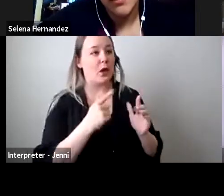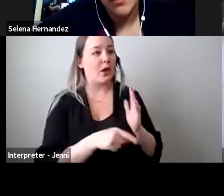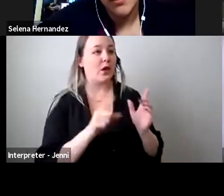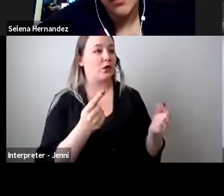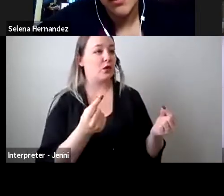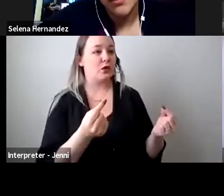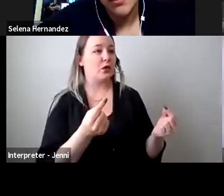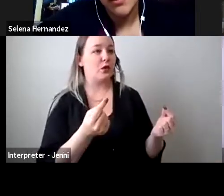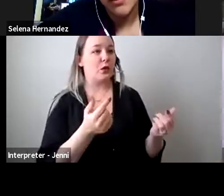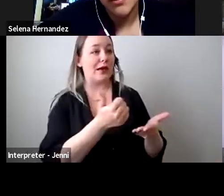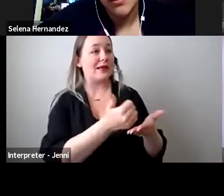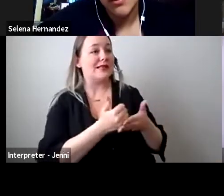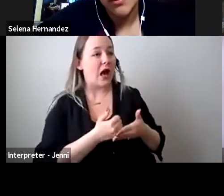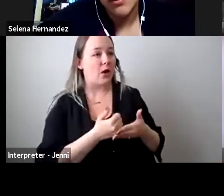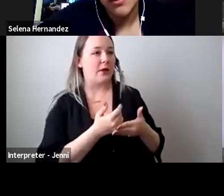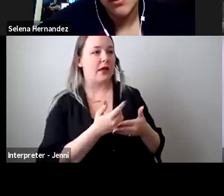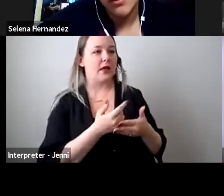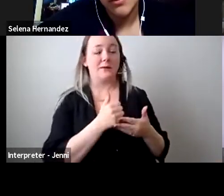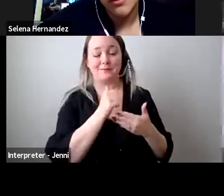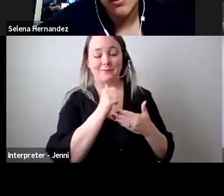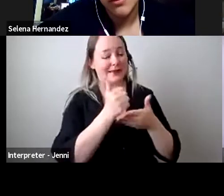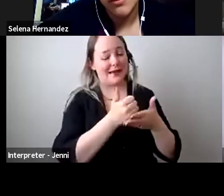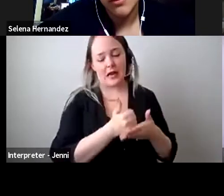me. They didn't really help me. They just judged me.